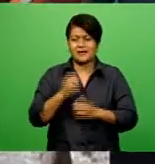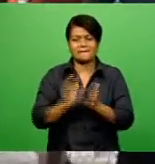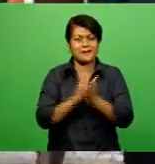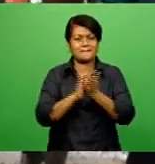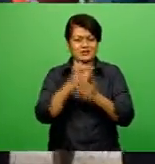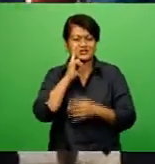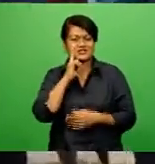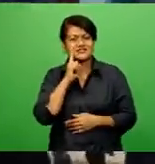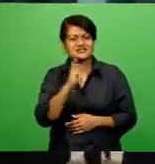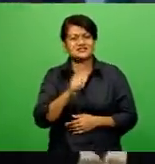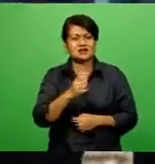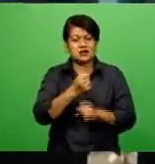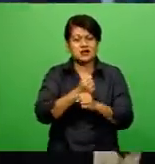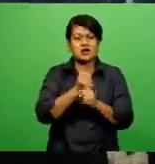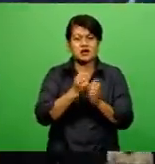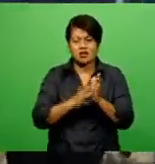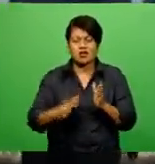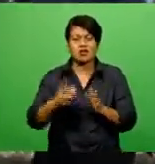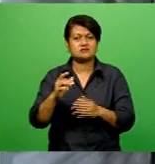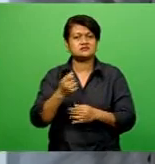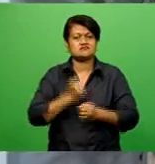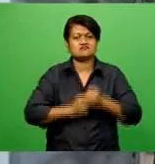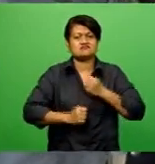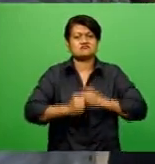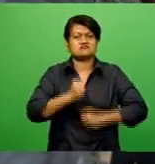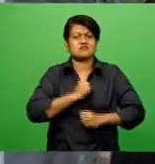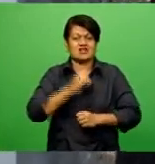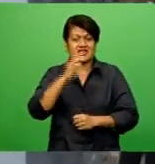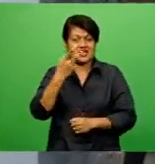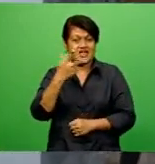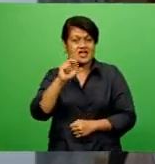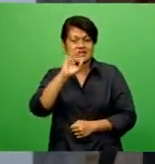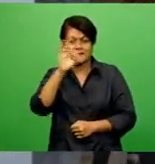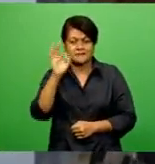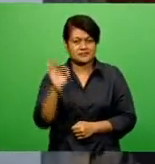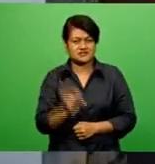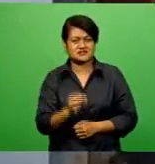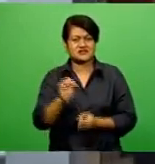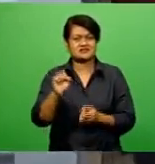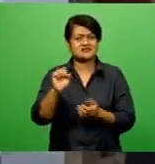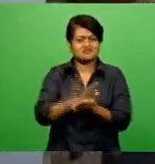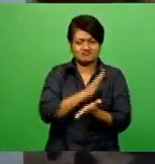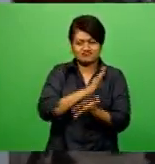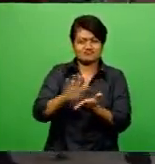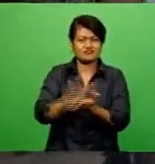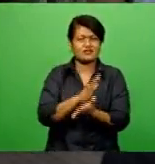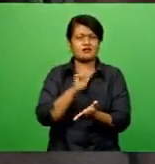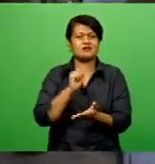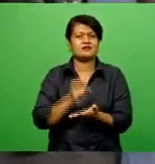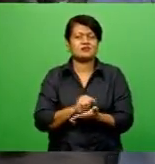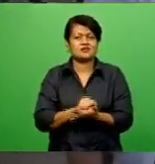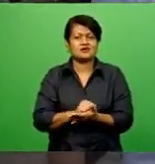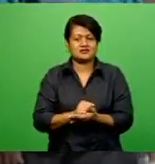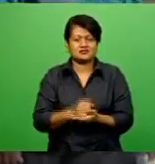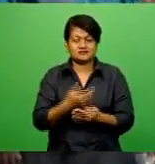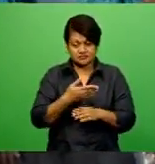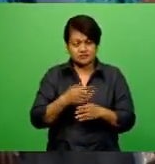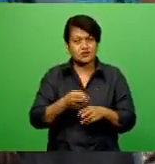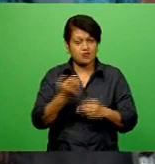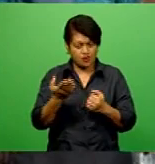Ngaloa Island suffered about 80% damage to their building structures and rehabilitation works are currently